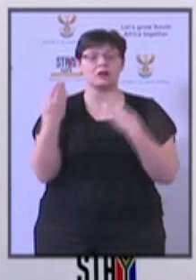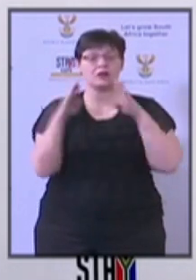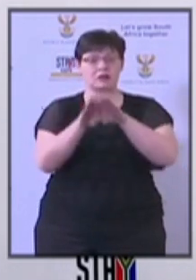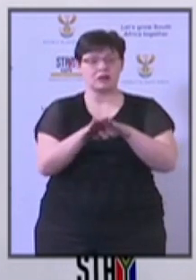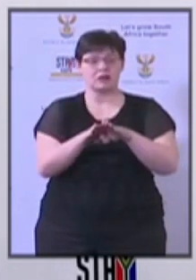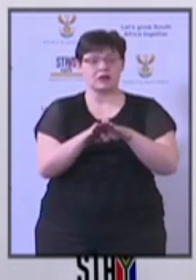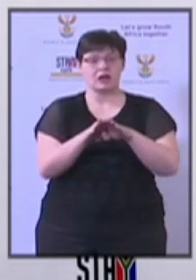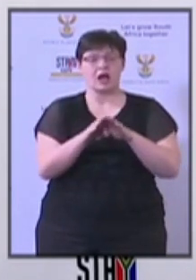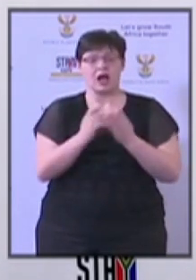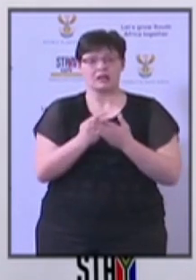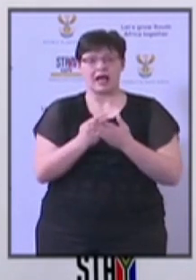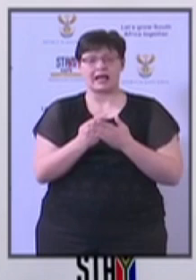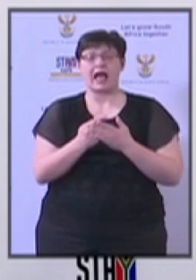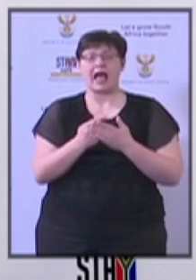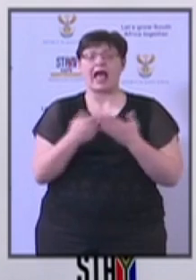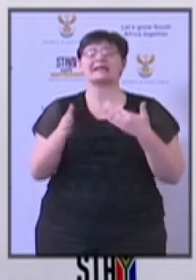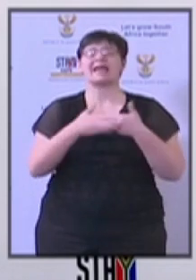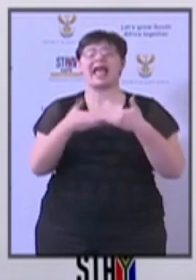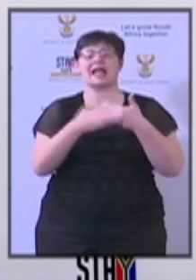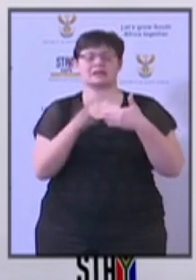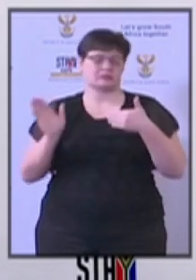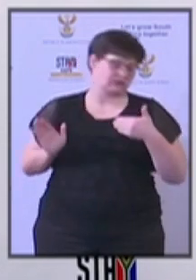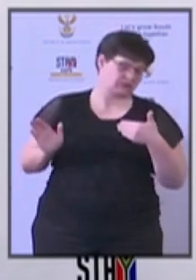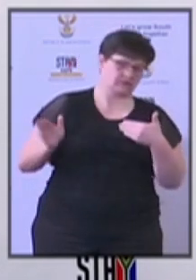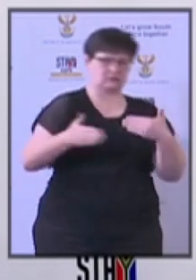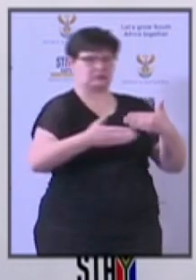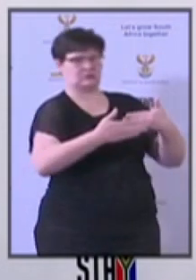gates, not the border itself.